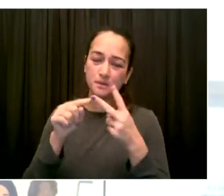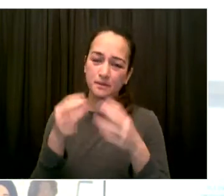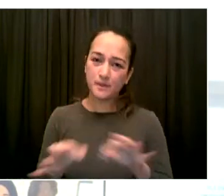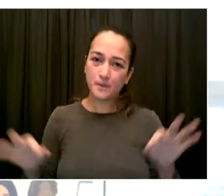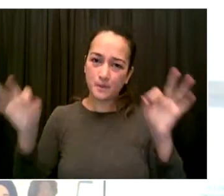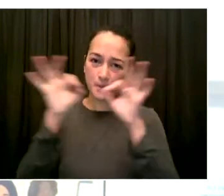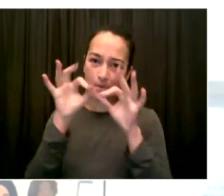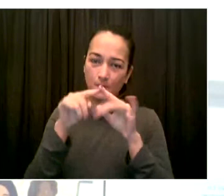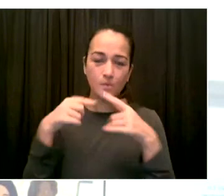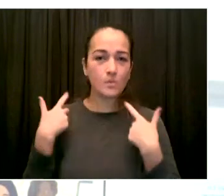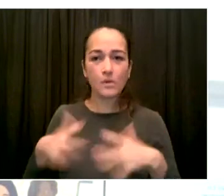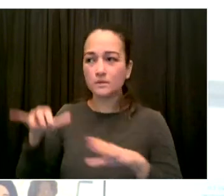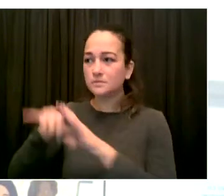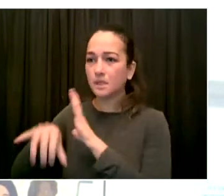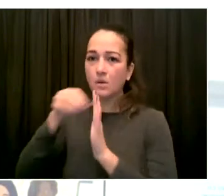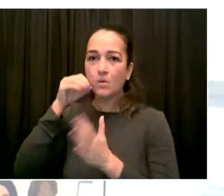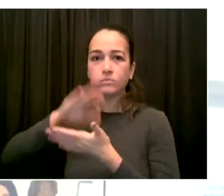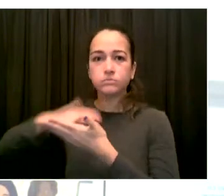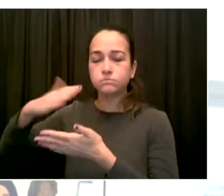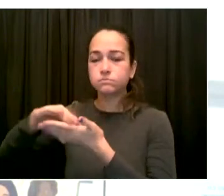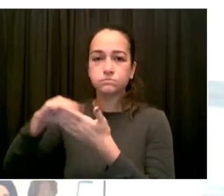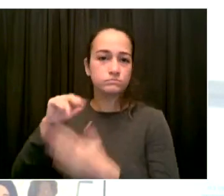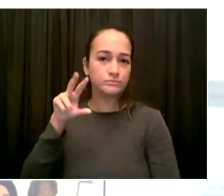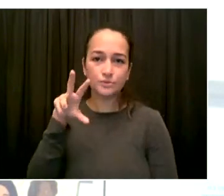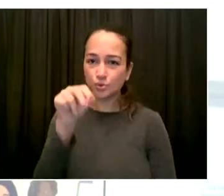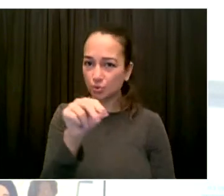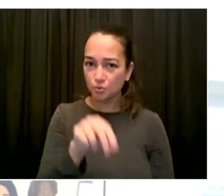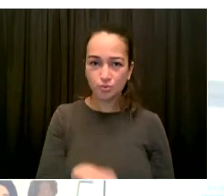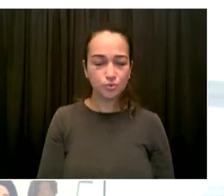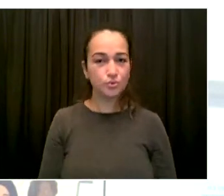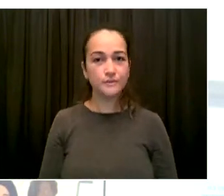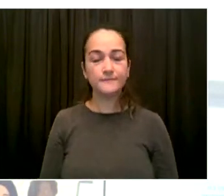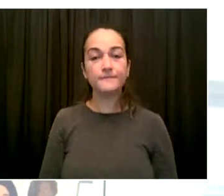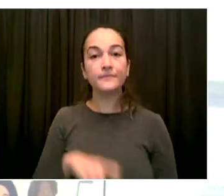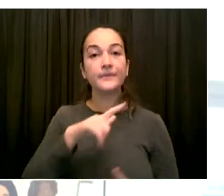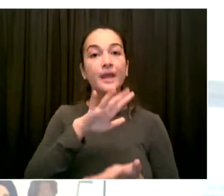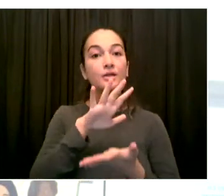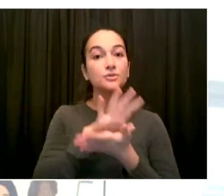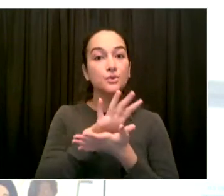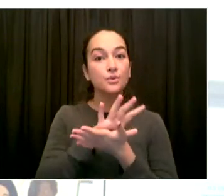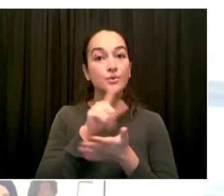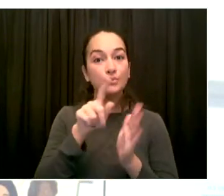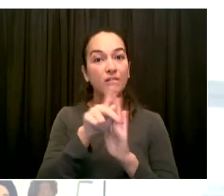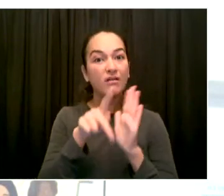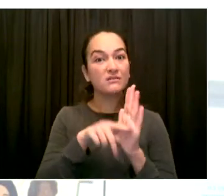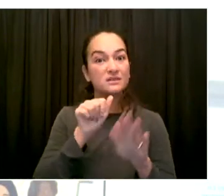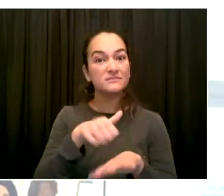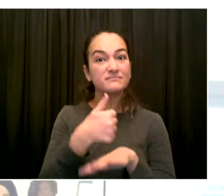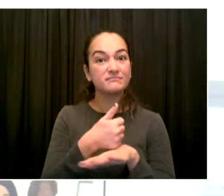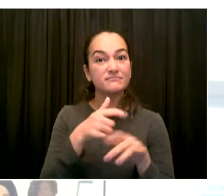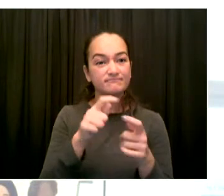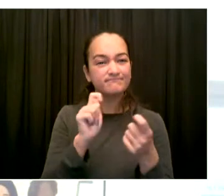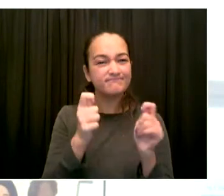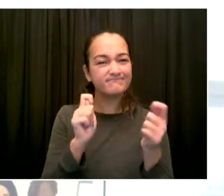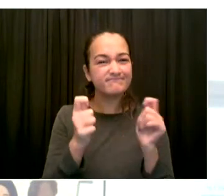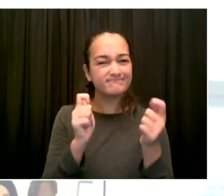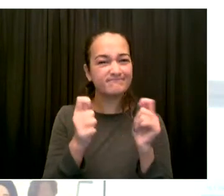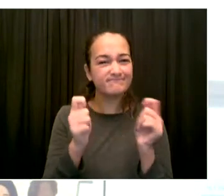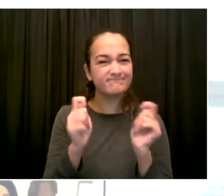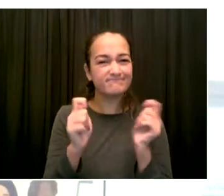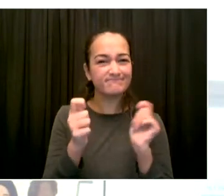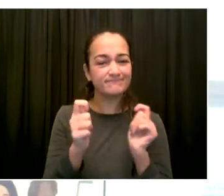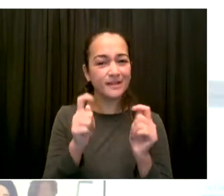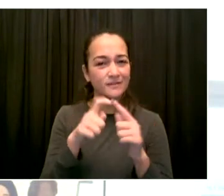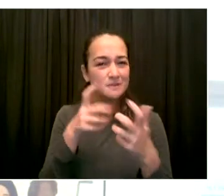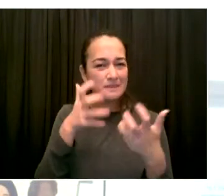morning have to be taken in the context of the overall approach, which is the layers of safety that you've heard us talk about